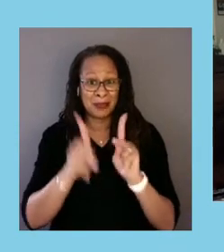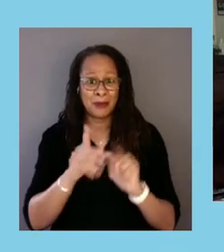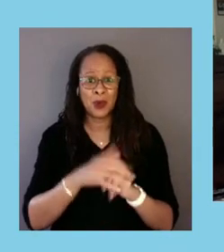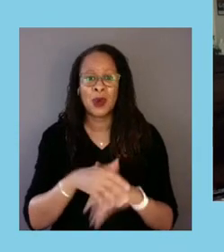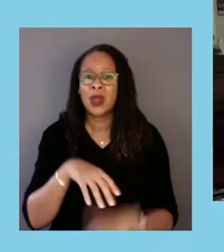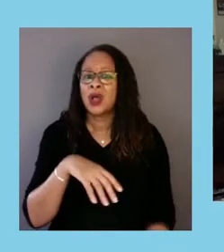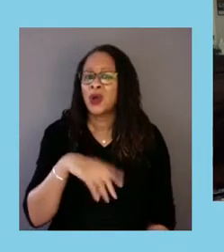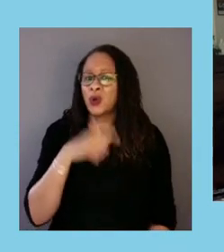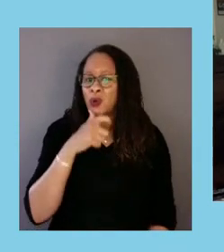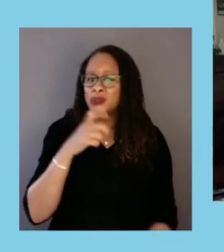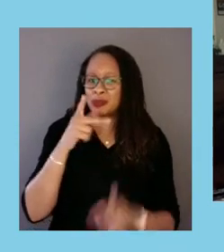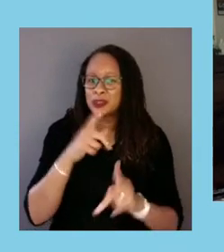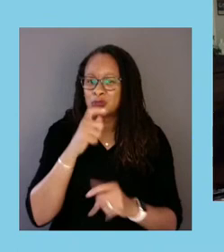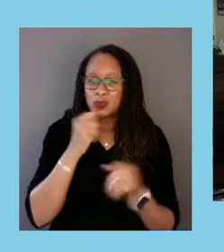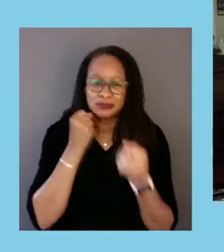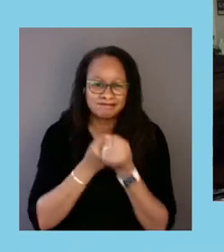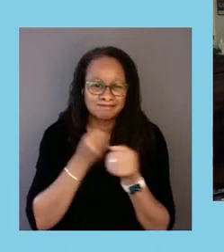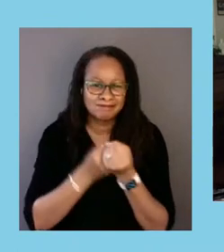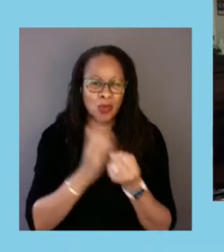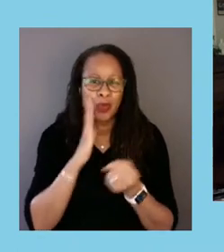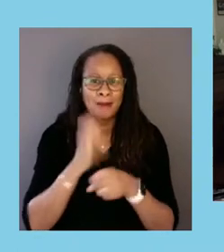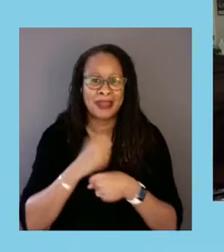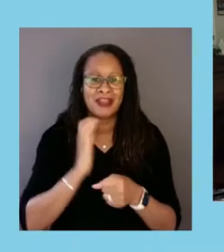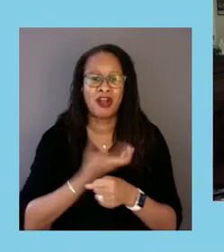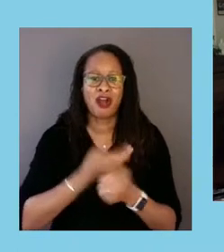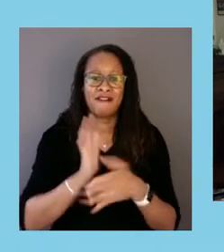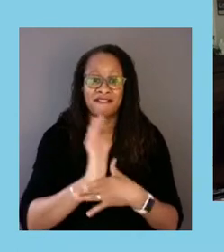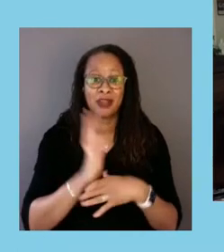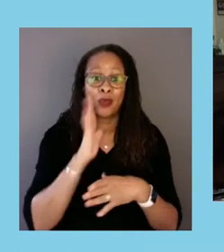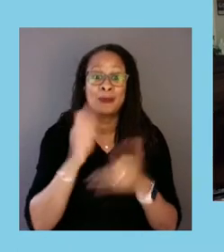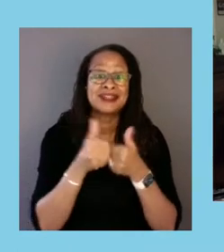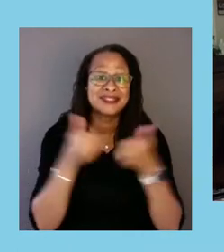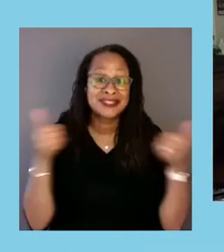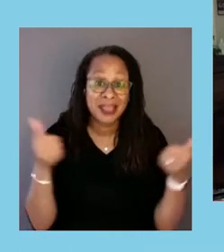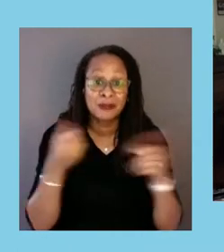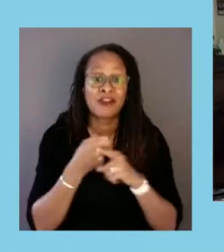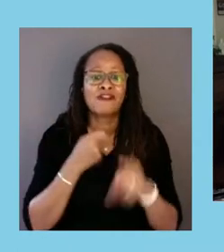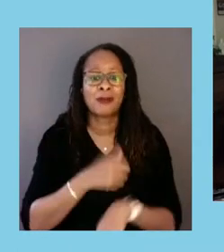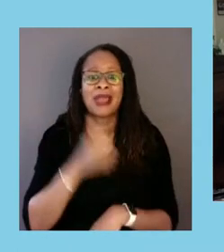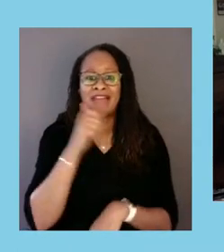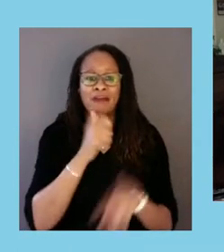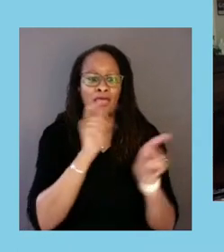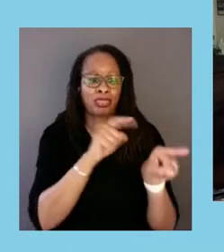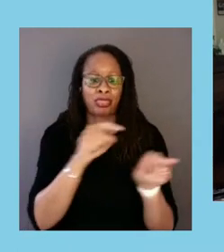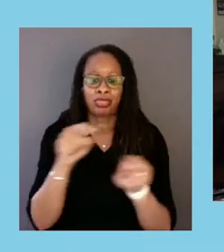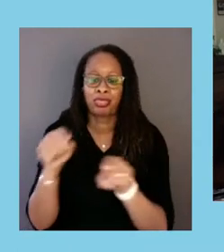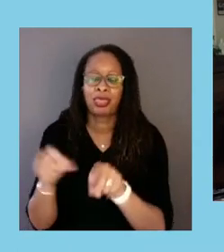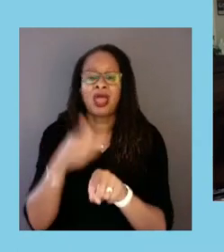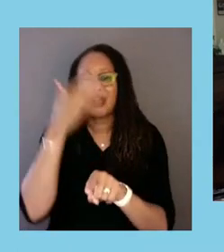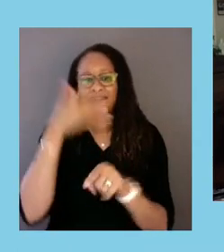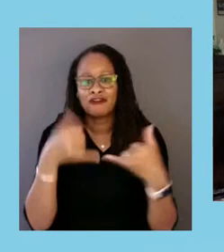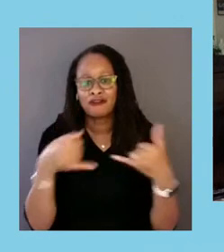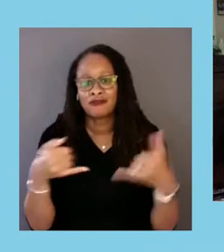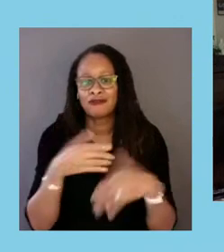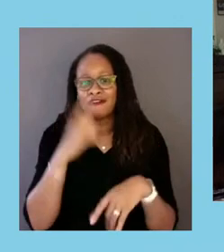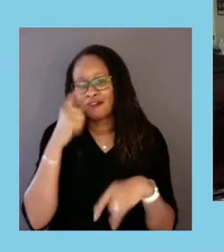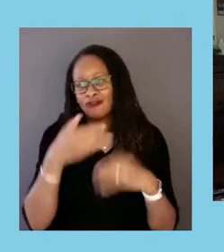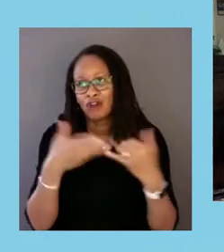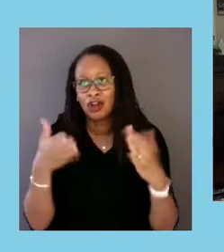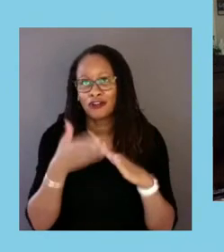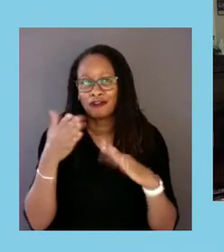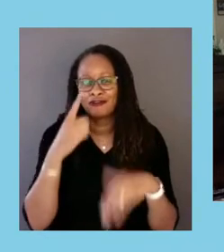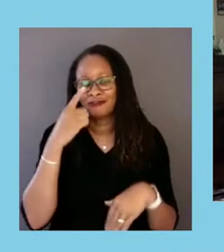champion, that's going to make our film, that's going to be separate from everybody else that's saying, oh, front runner, right? And then you had